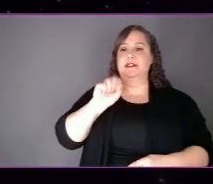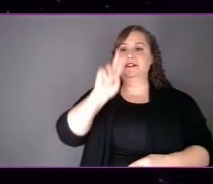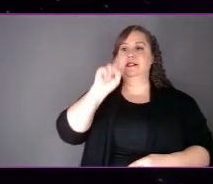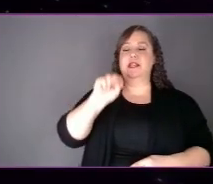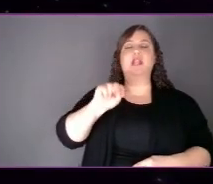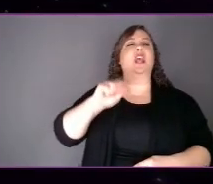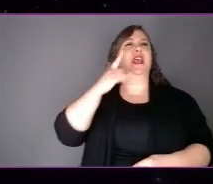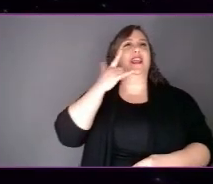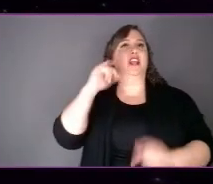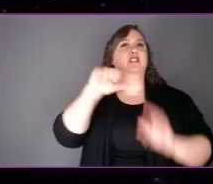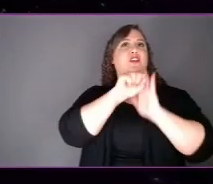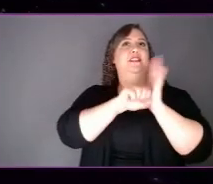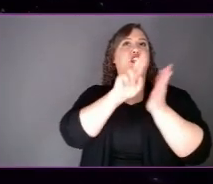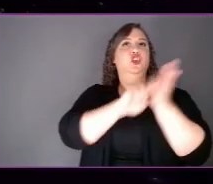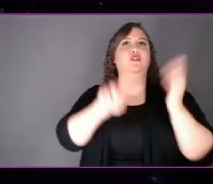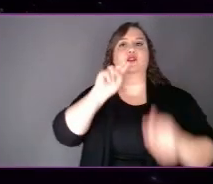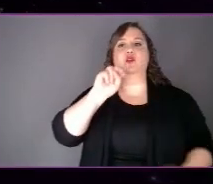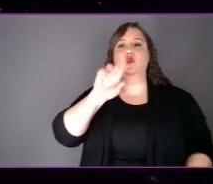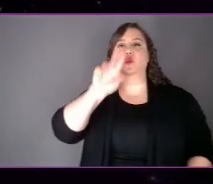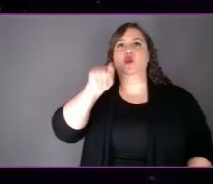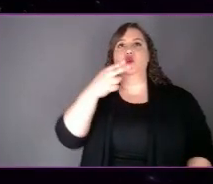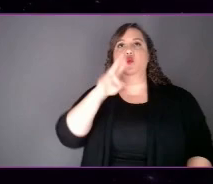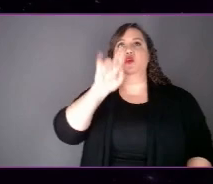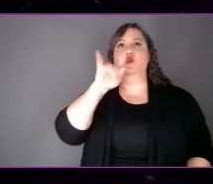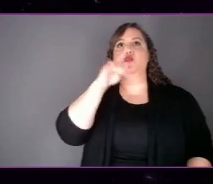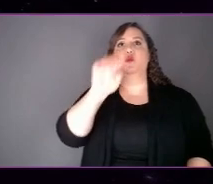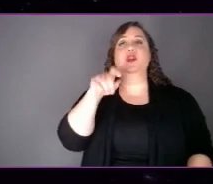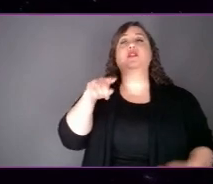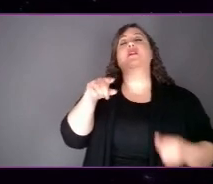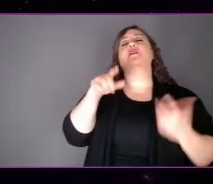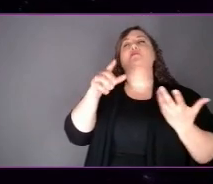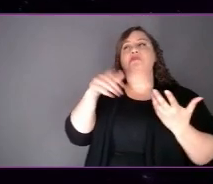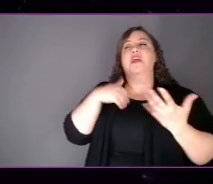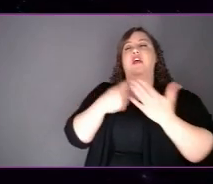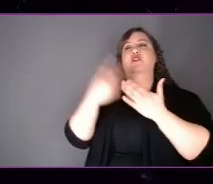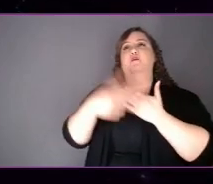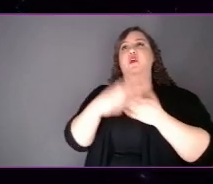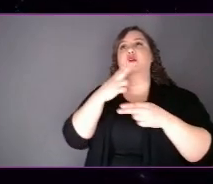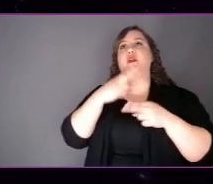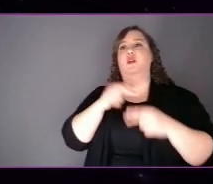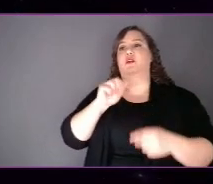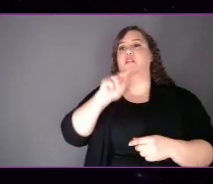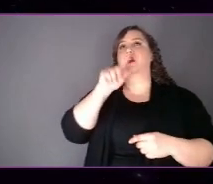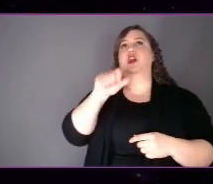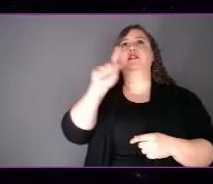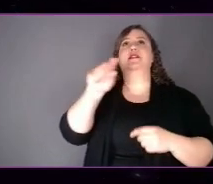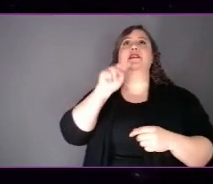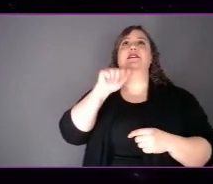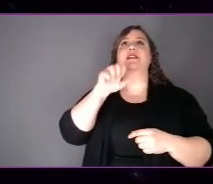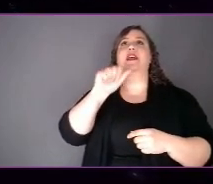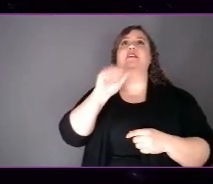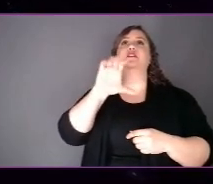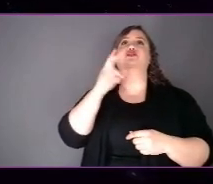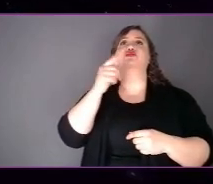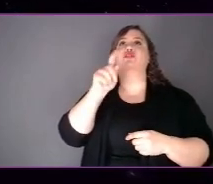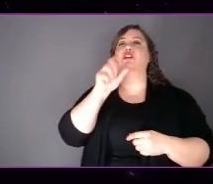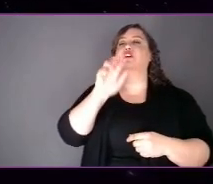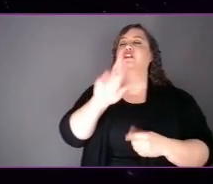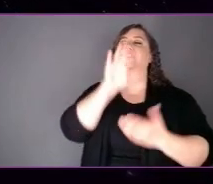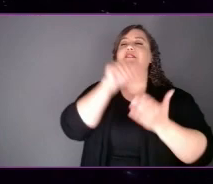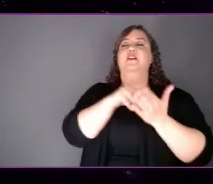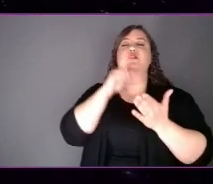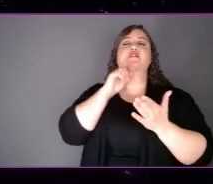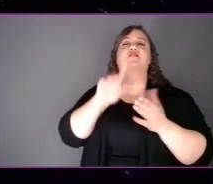program there called ARCS, which is a NASA-sponsored chartered center of excellence. So I applied to the program and I got in,